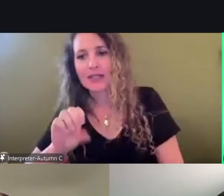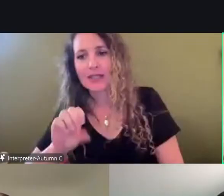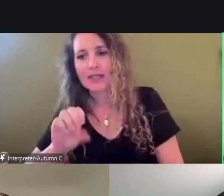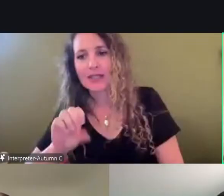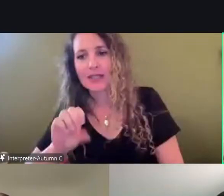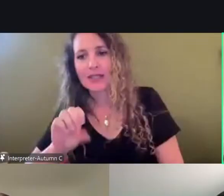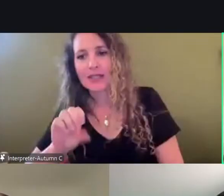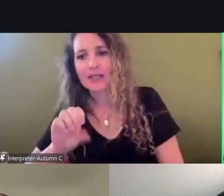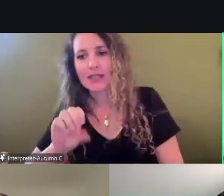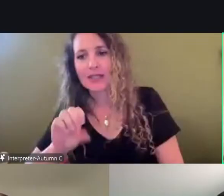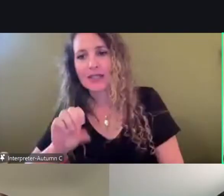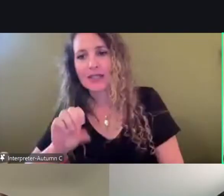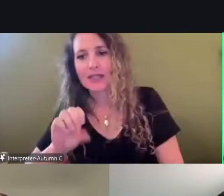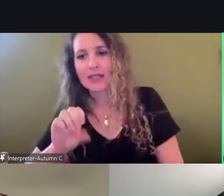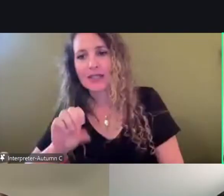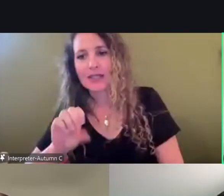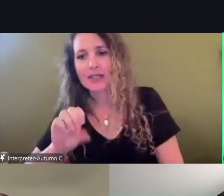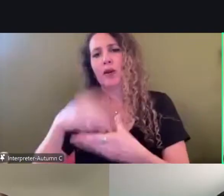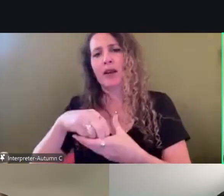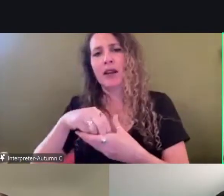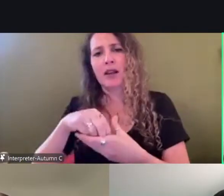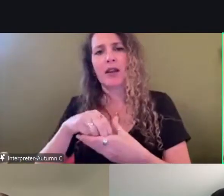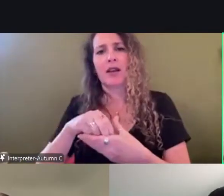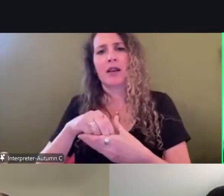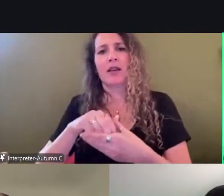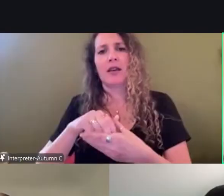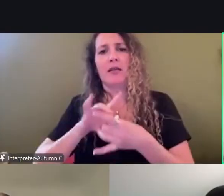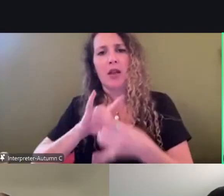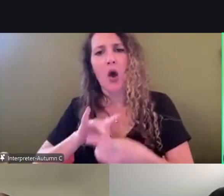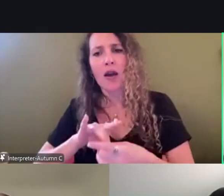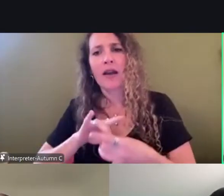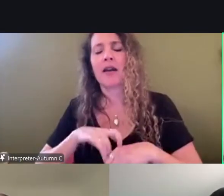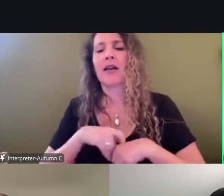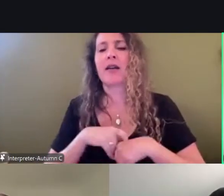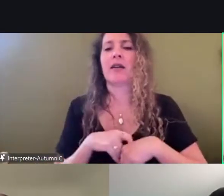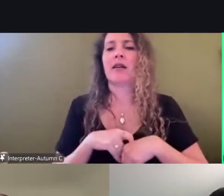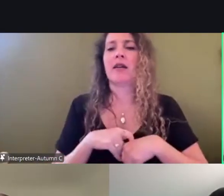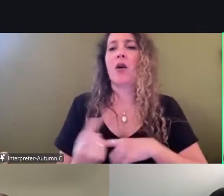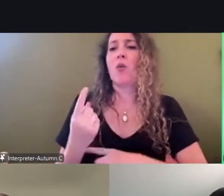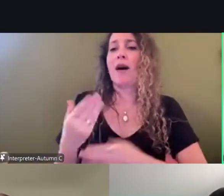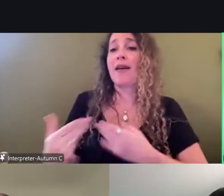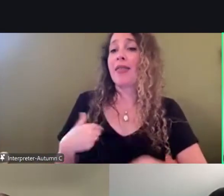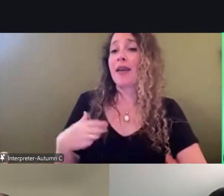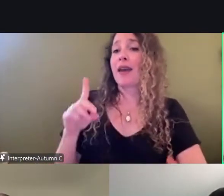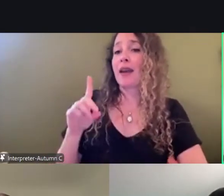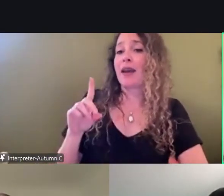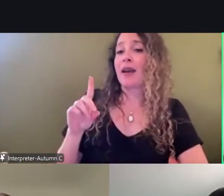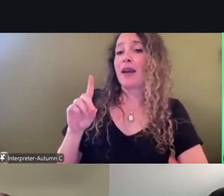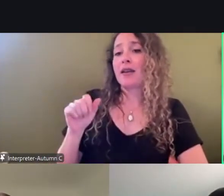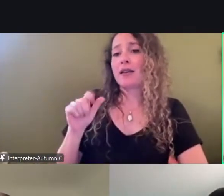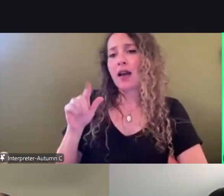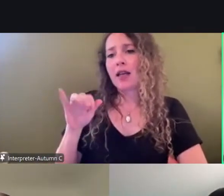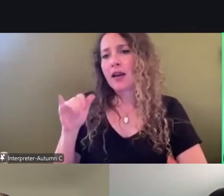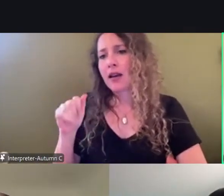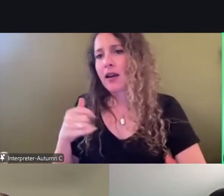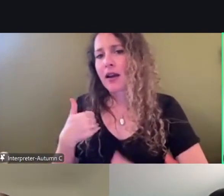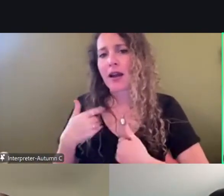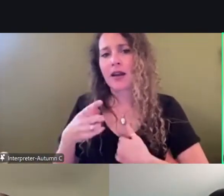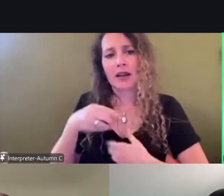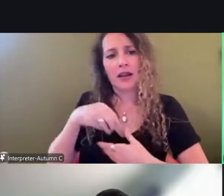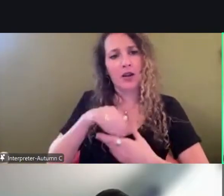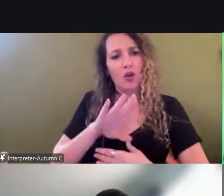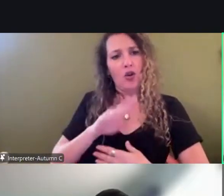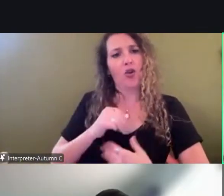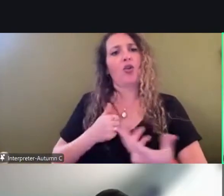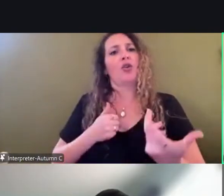sense of belonging. And one thing that Dahlia had in her presentation was to take a minute and to just think, what can we do